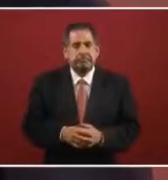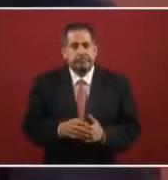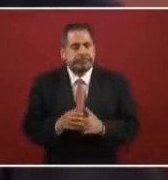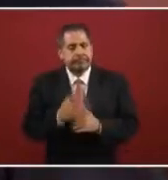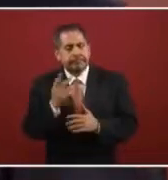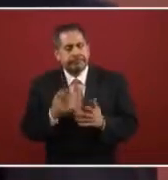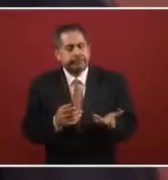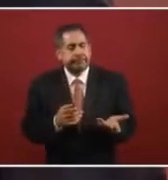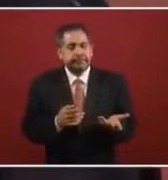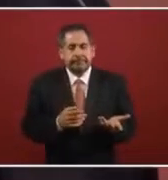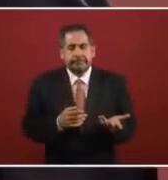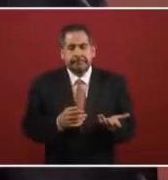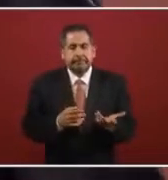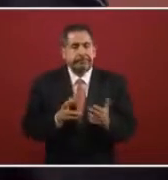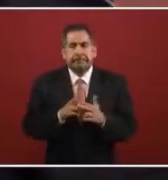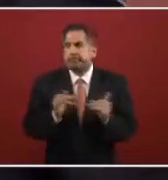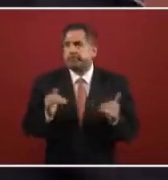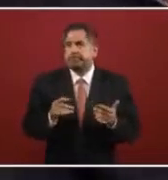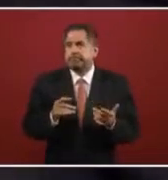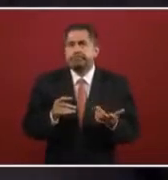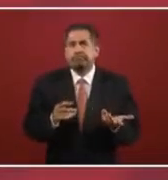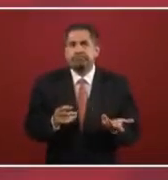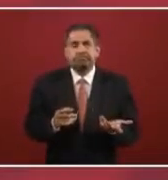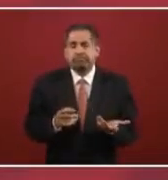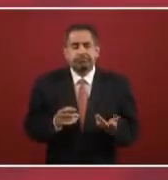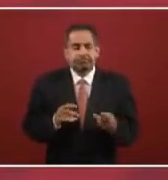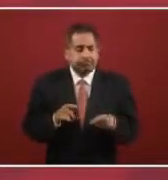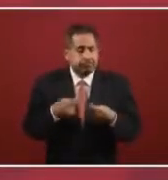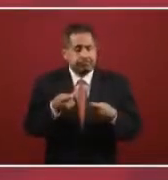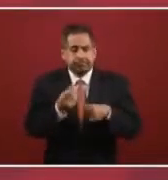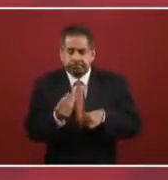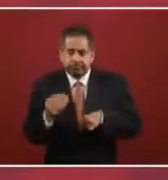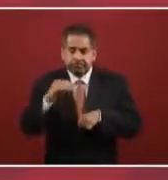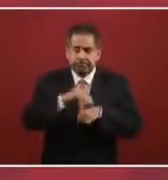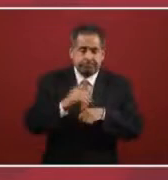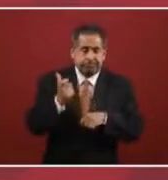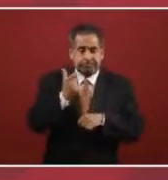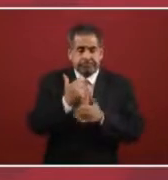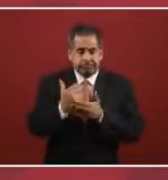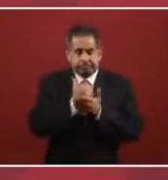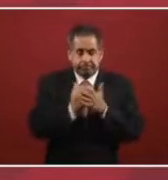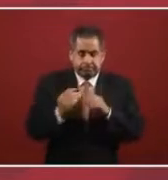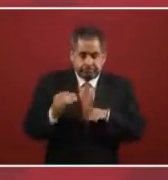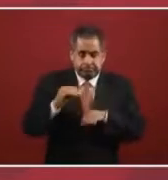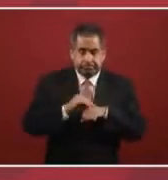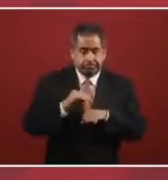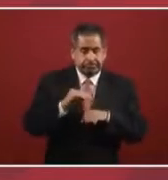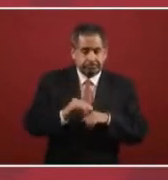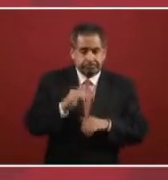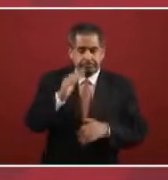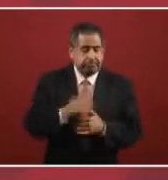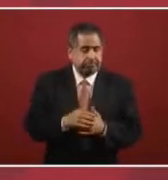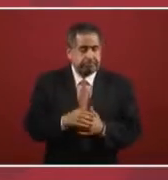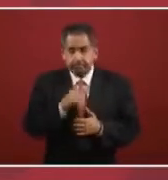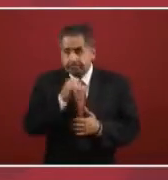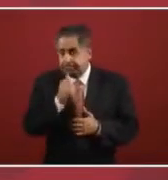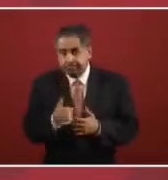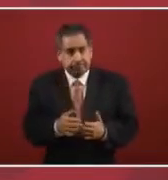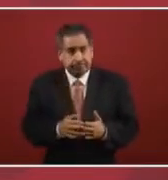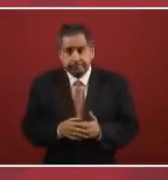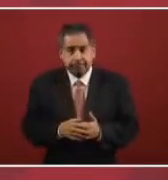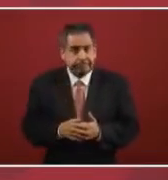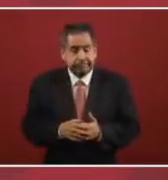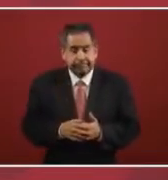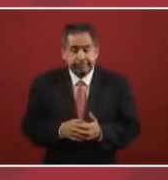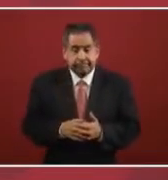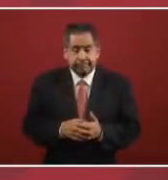Porque ni because siquiera they didn't even raise el índice the